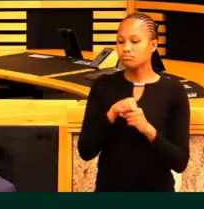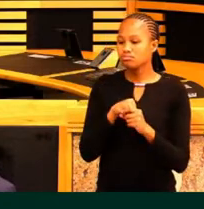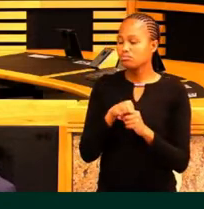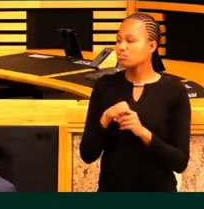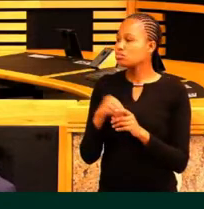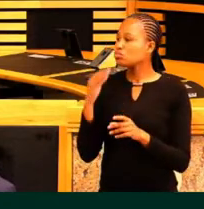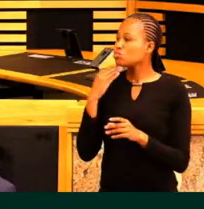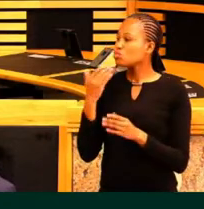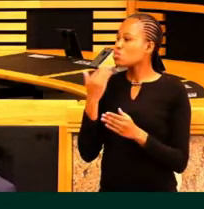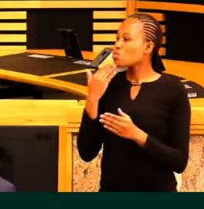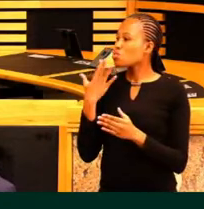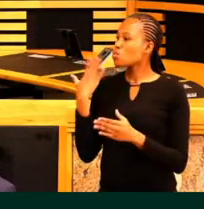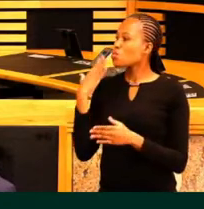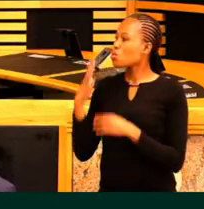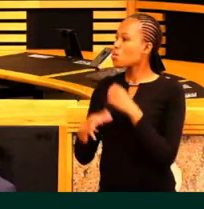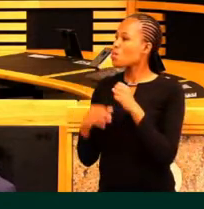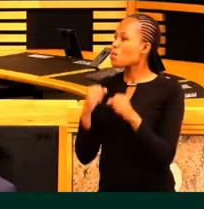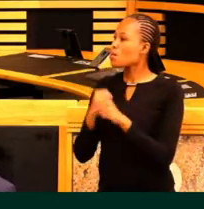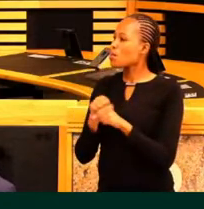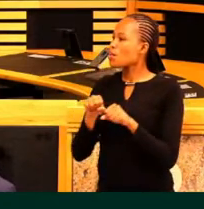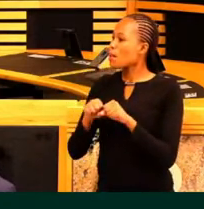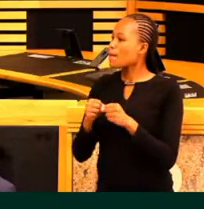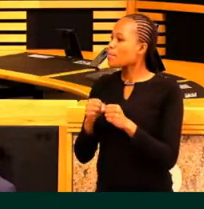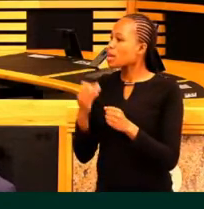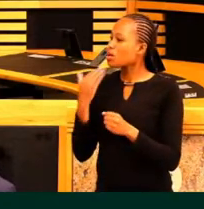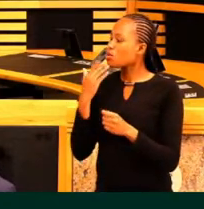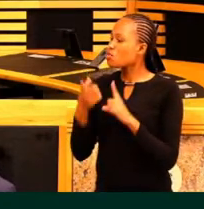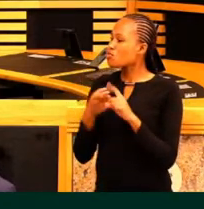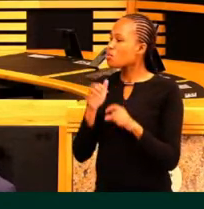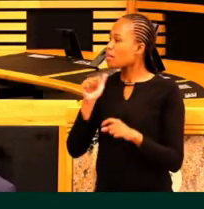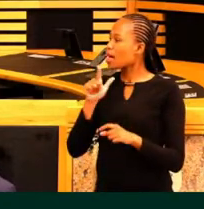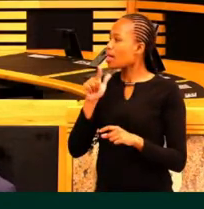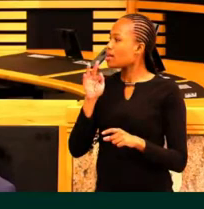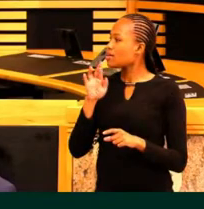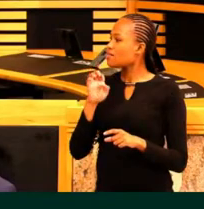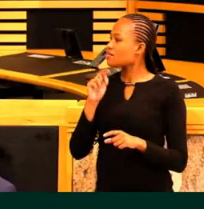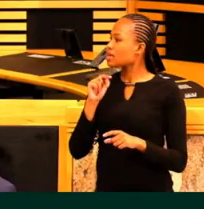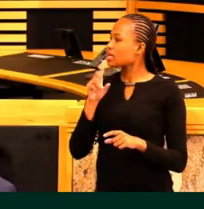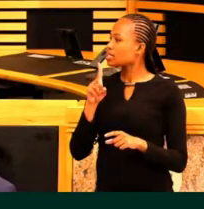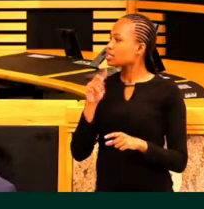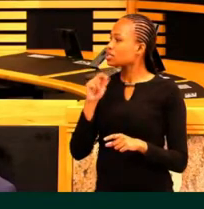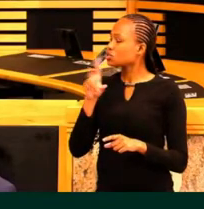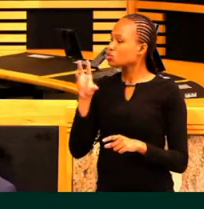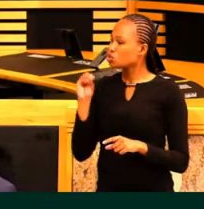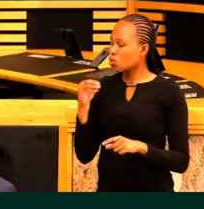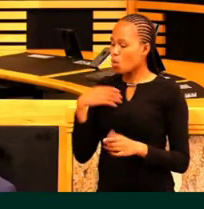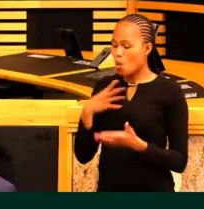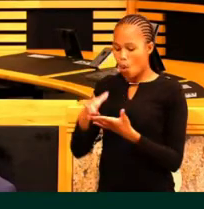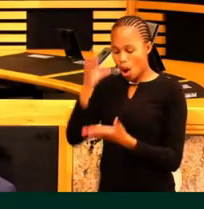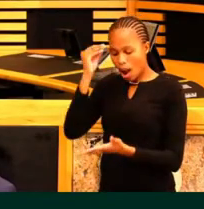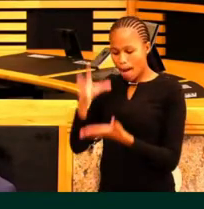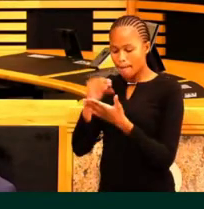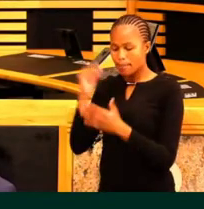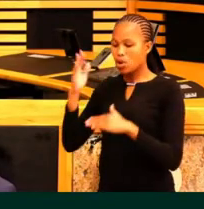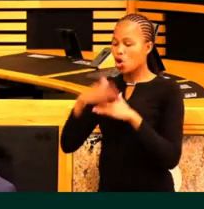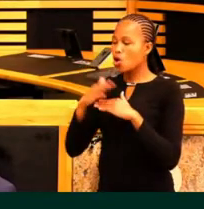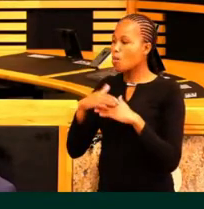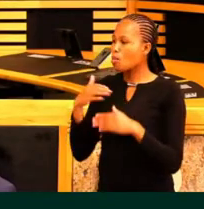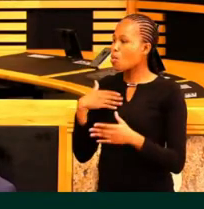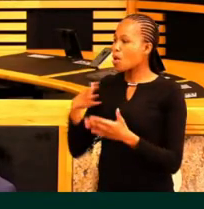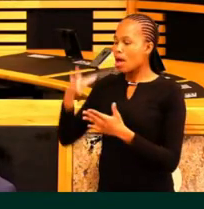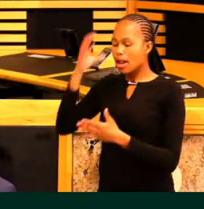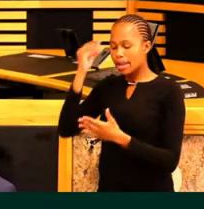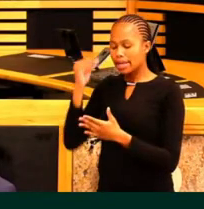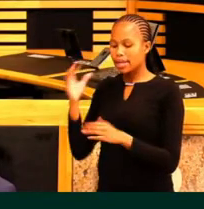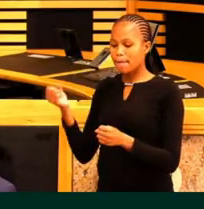to the annual brick Summit Alfonso so I've learned so much and I've made so many contacts that can help